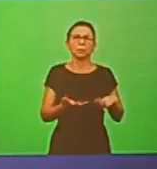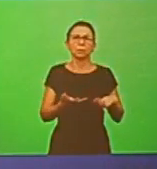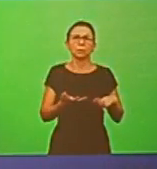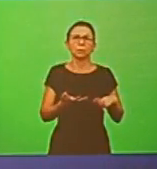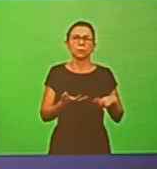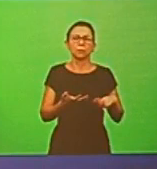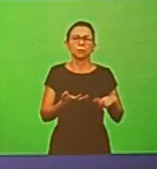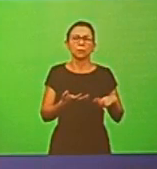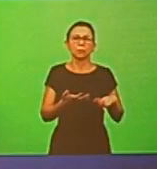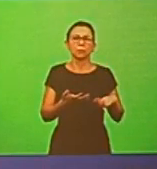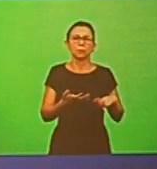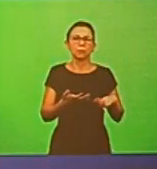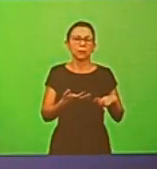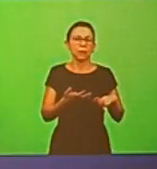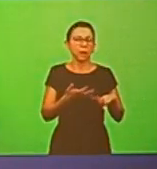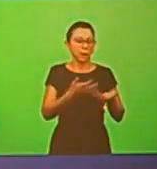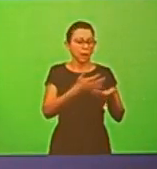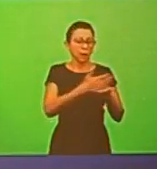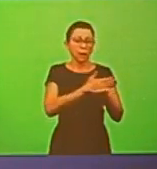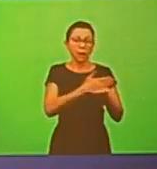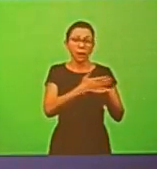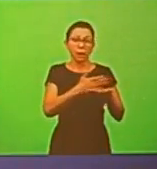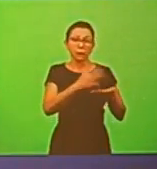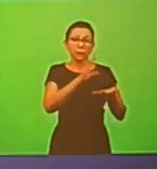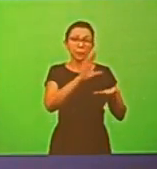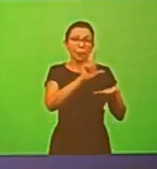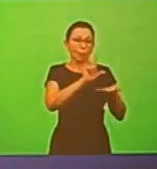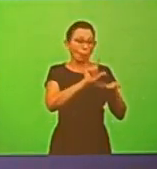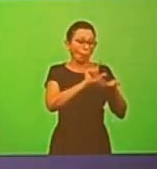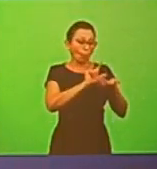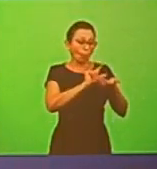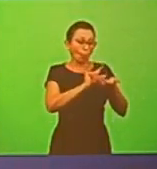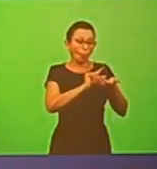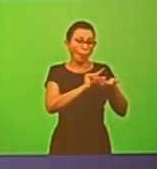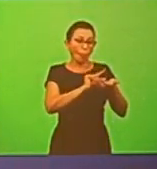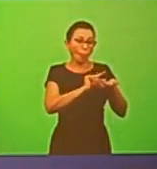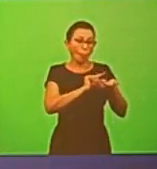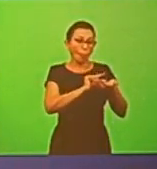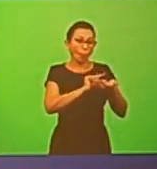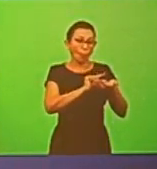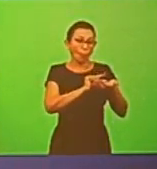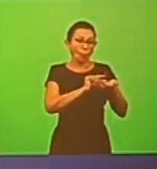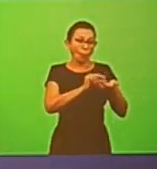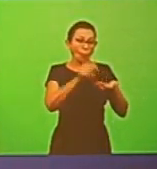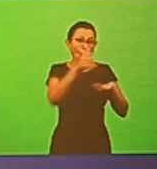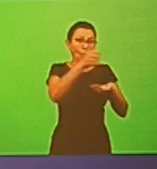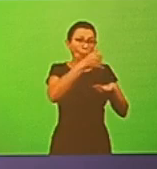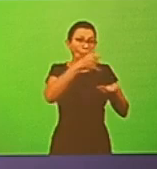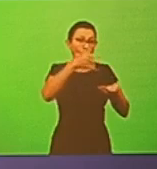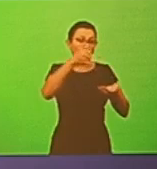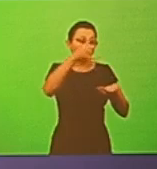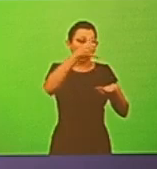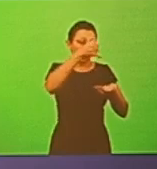And you know what the word says? The word says that this oil started to run